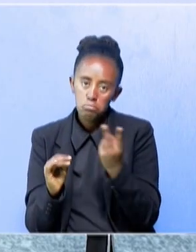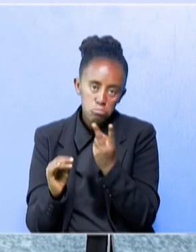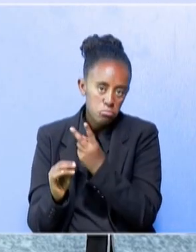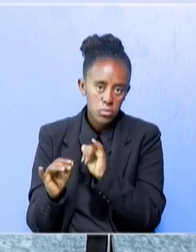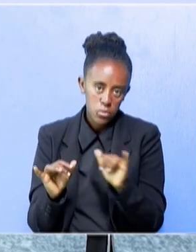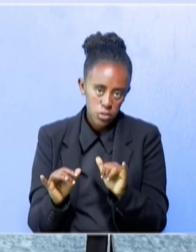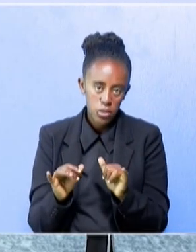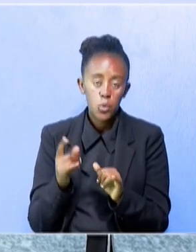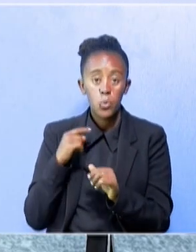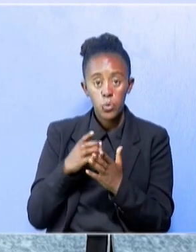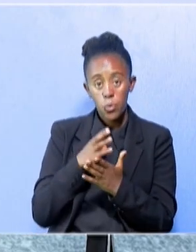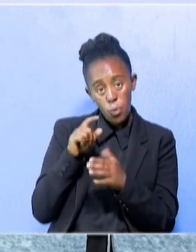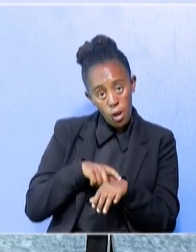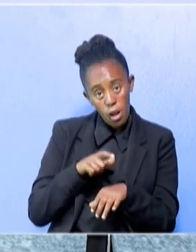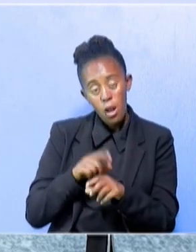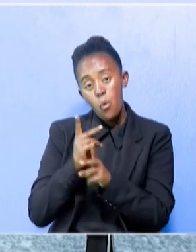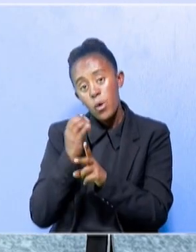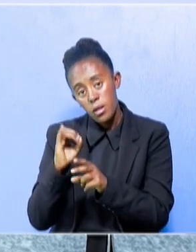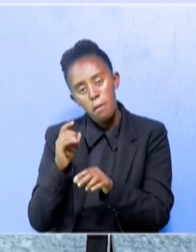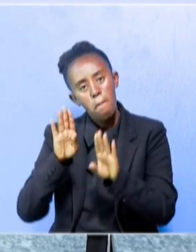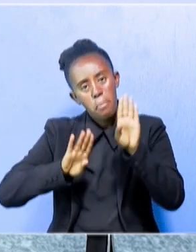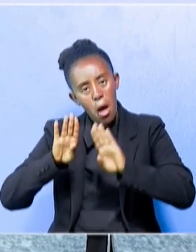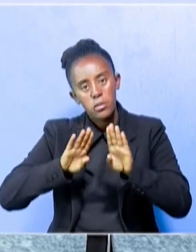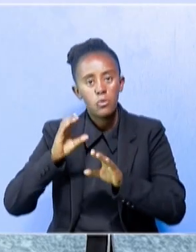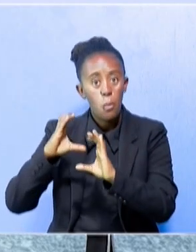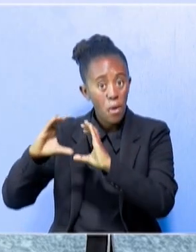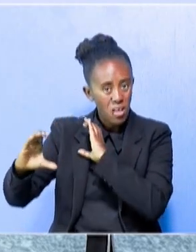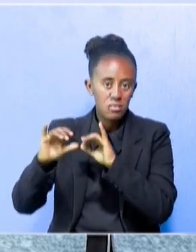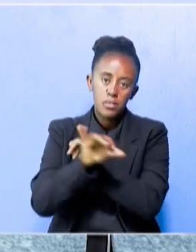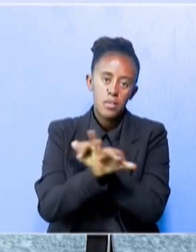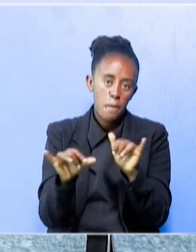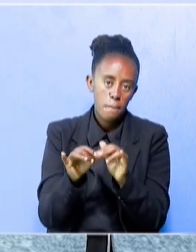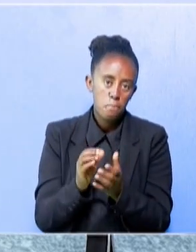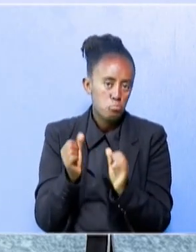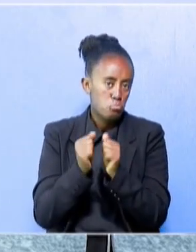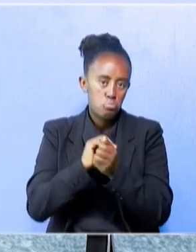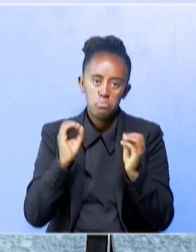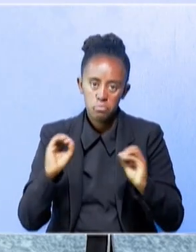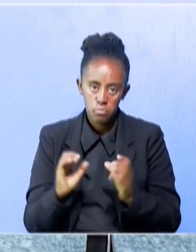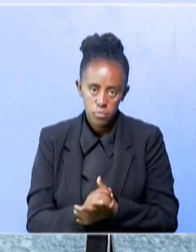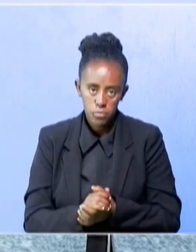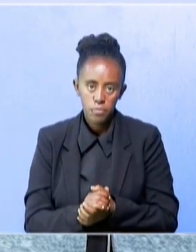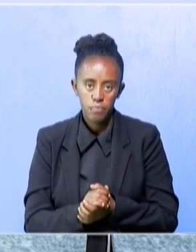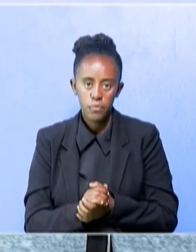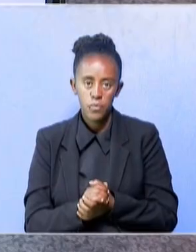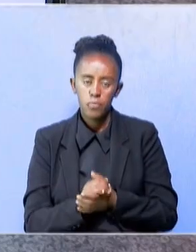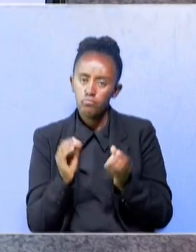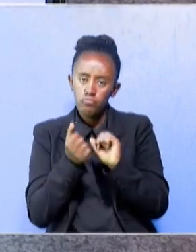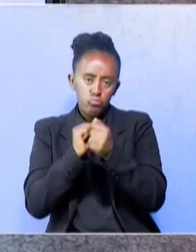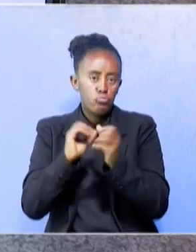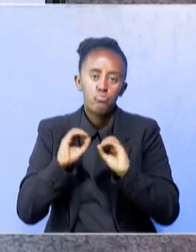same. We were chatting while waiting for a bus, they are both the same meaning. Doesn't bring any change. Come on, students, doesn't bring any